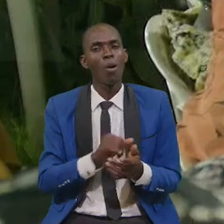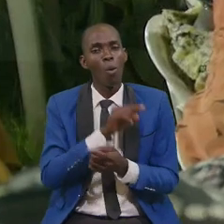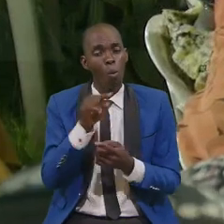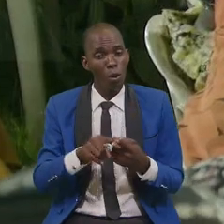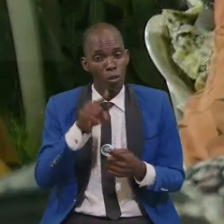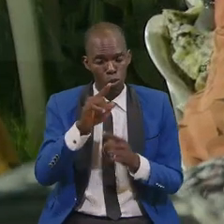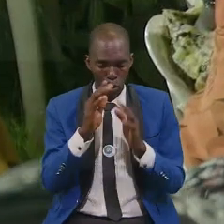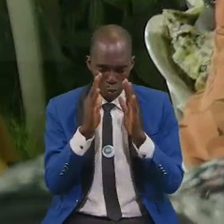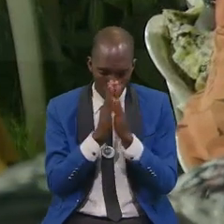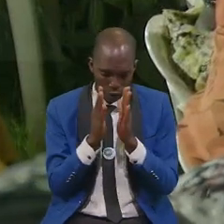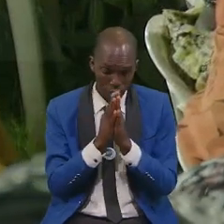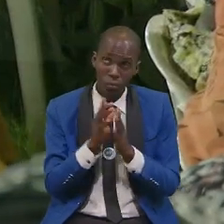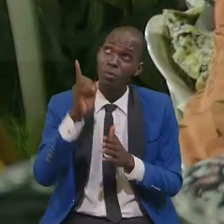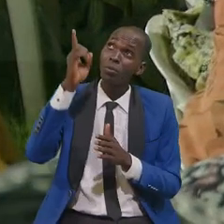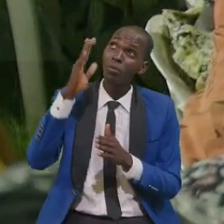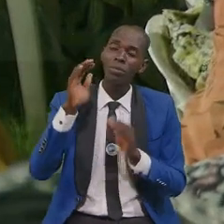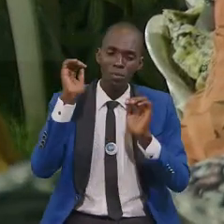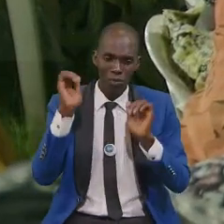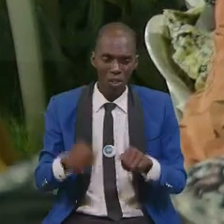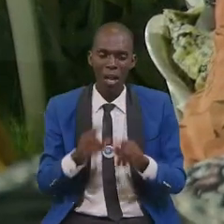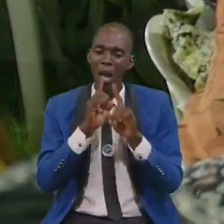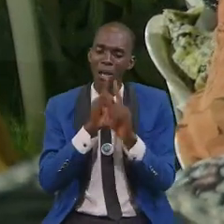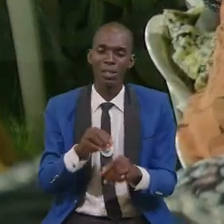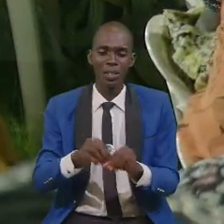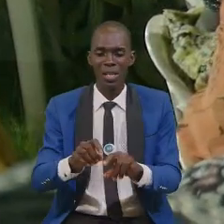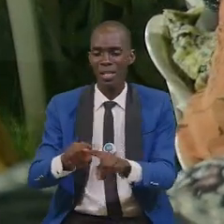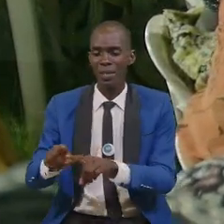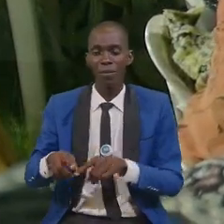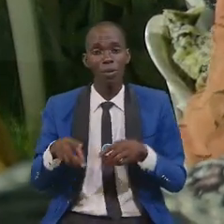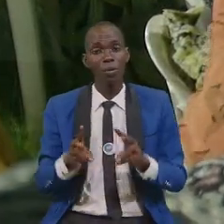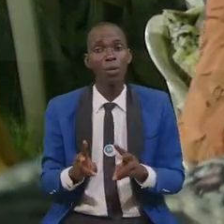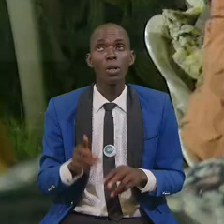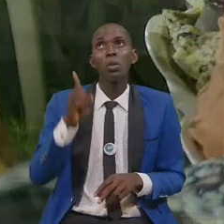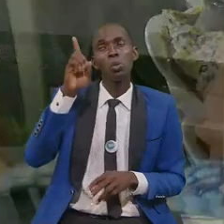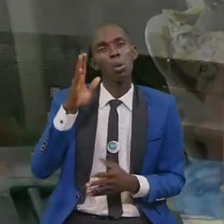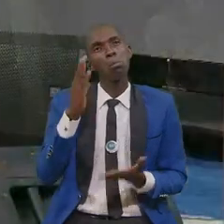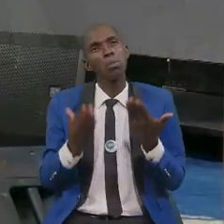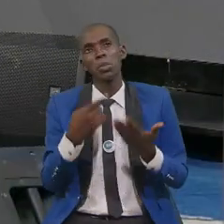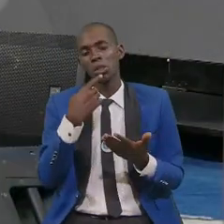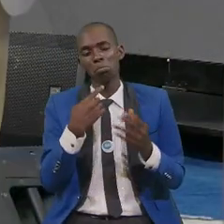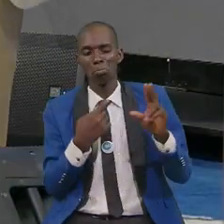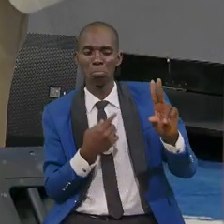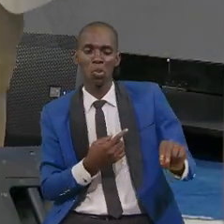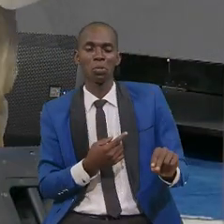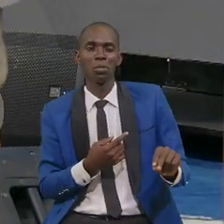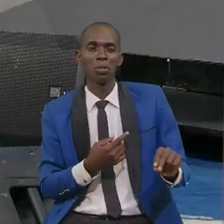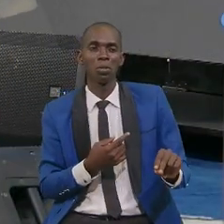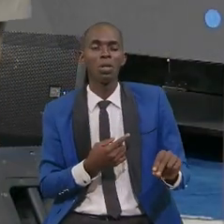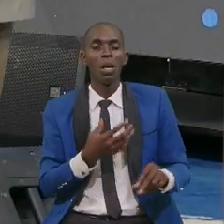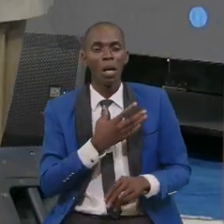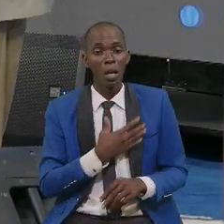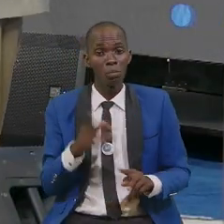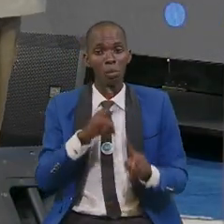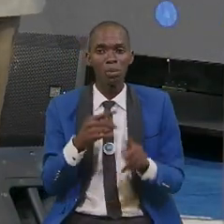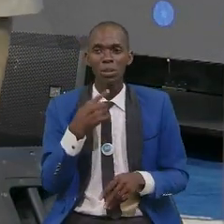God can answer in different ways. God may say no. And they say, that's